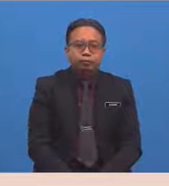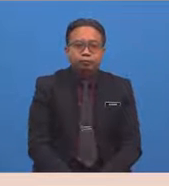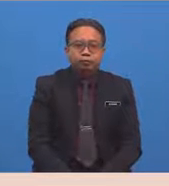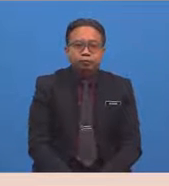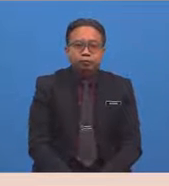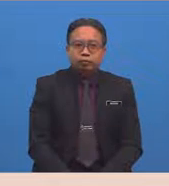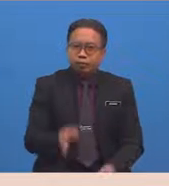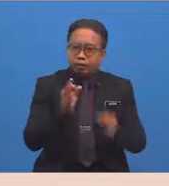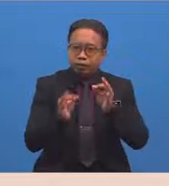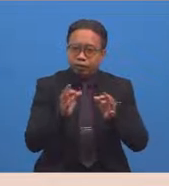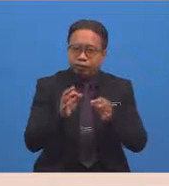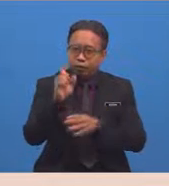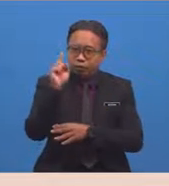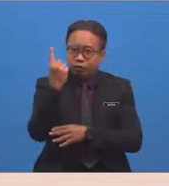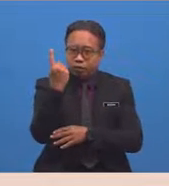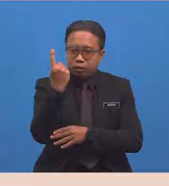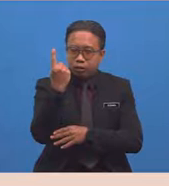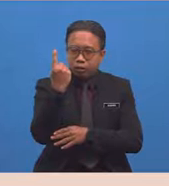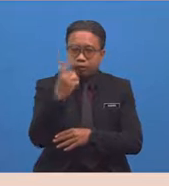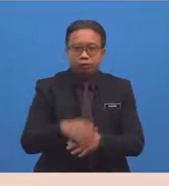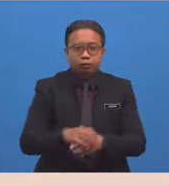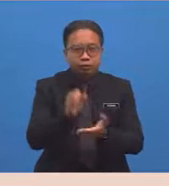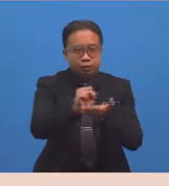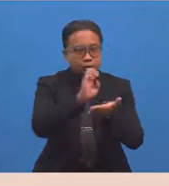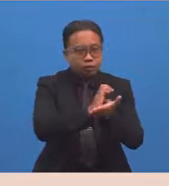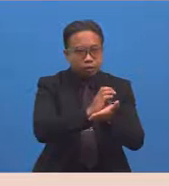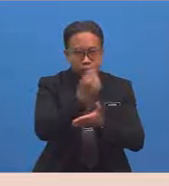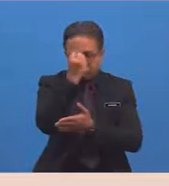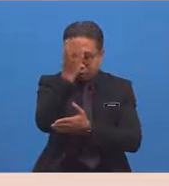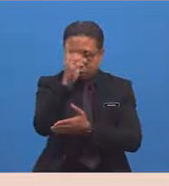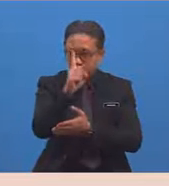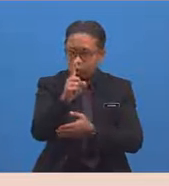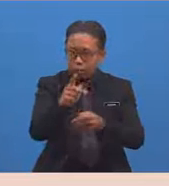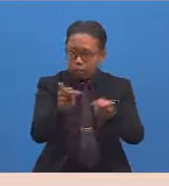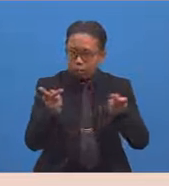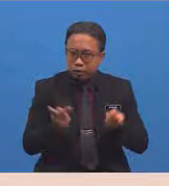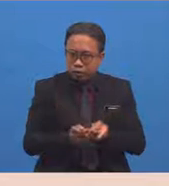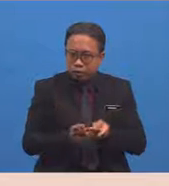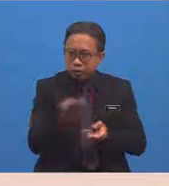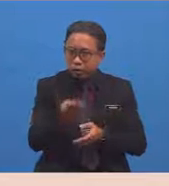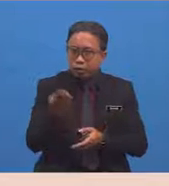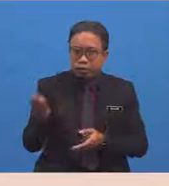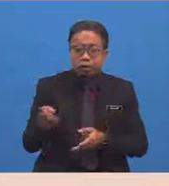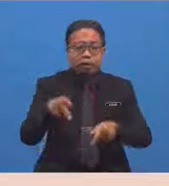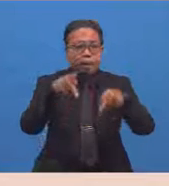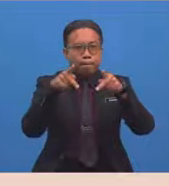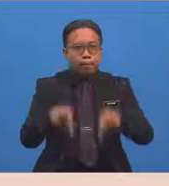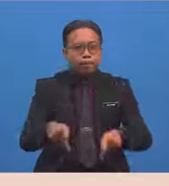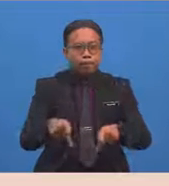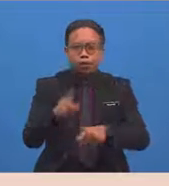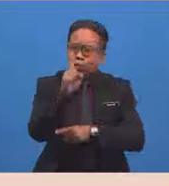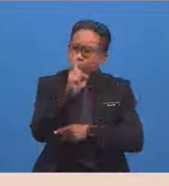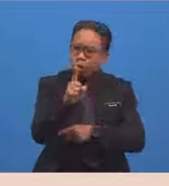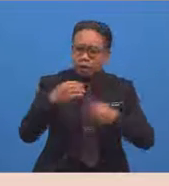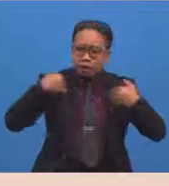If, and only if, the subject tells you about one place, one thing, one person, or even